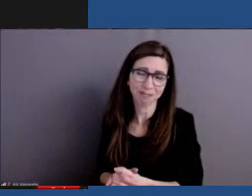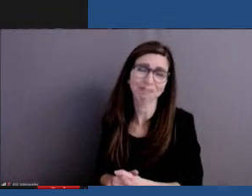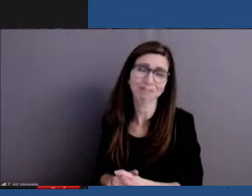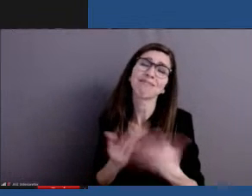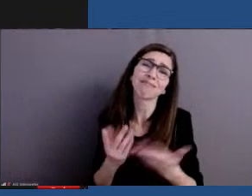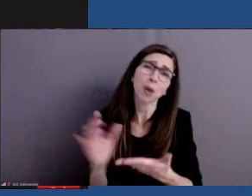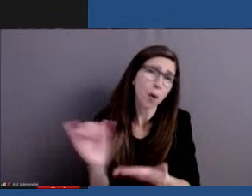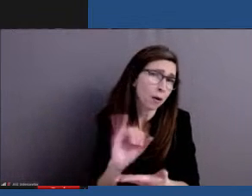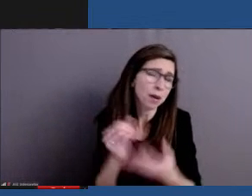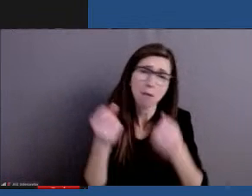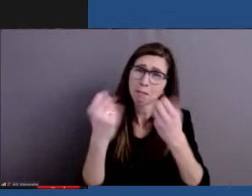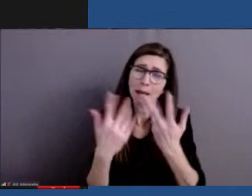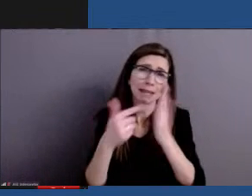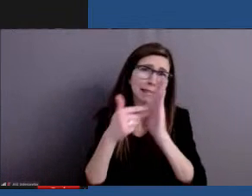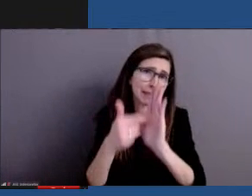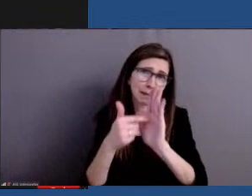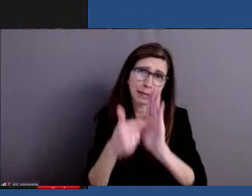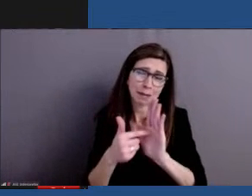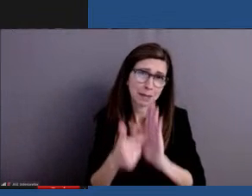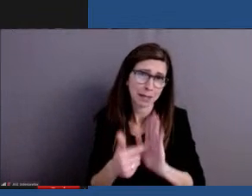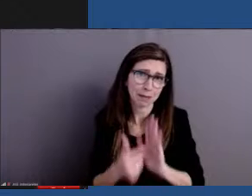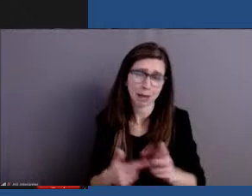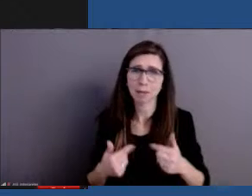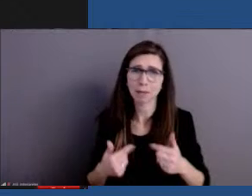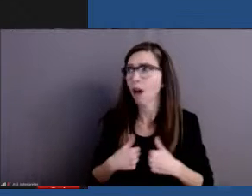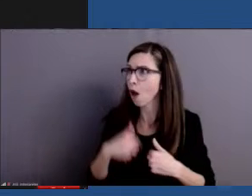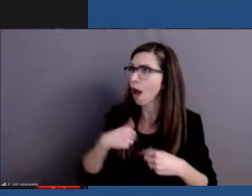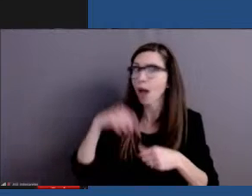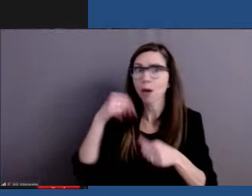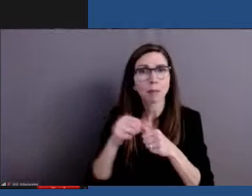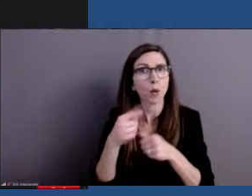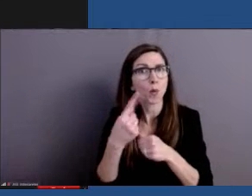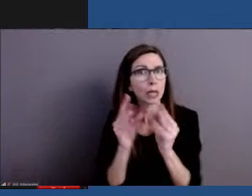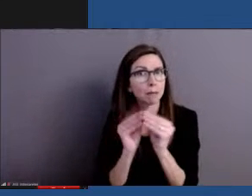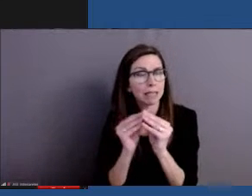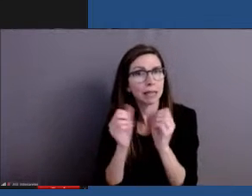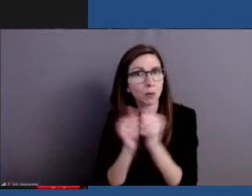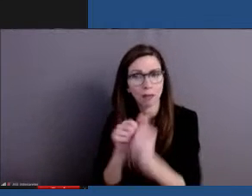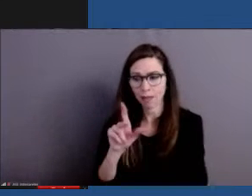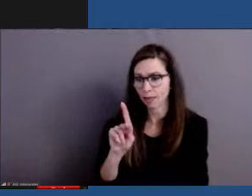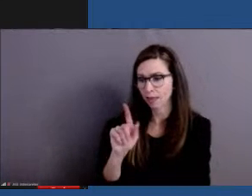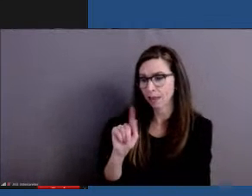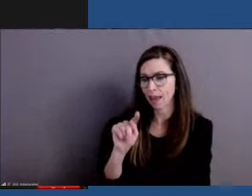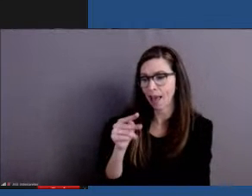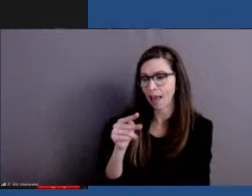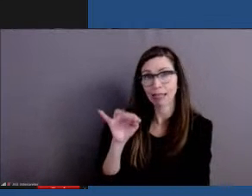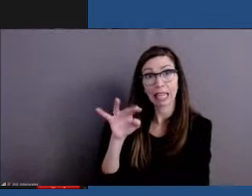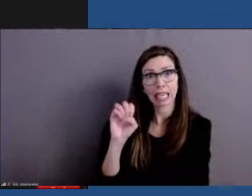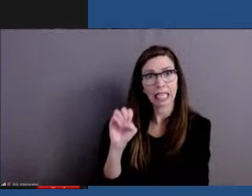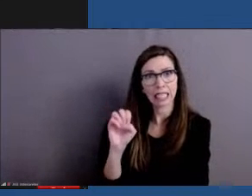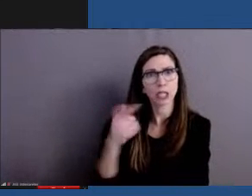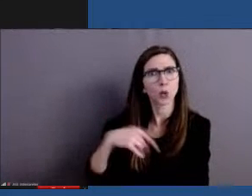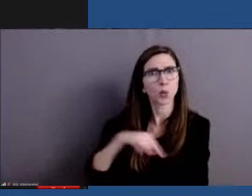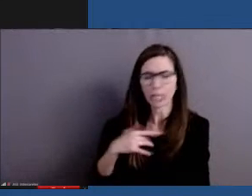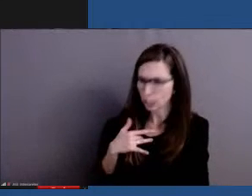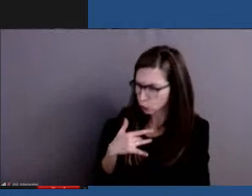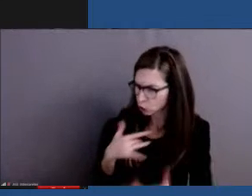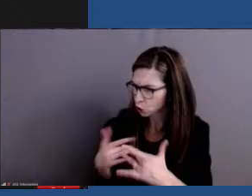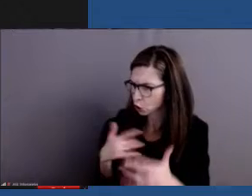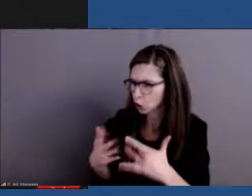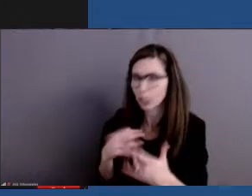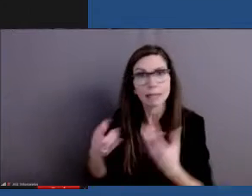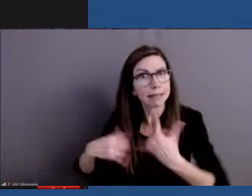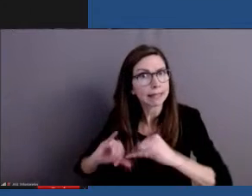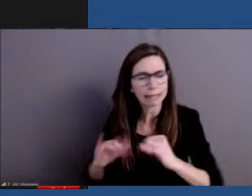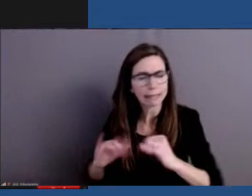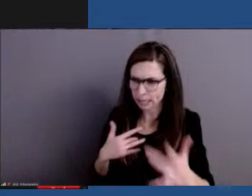hosting the meeting, and we were very concerned about that and still remain to be concerned about that. And over the past